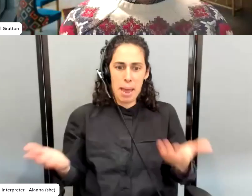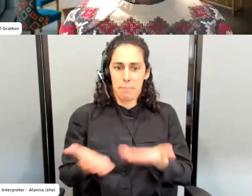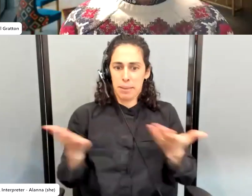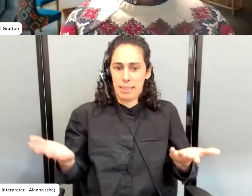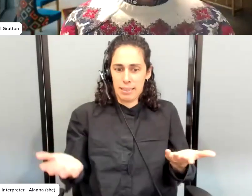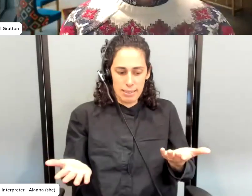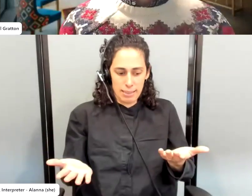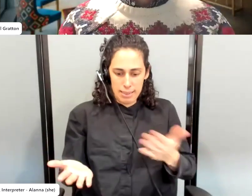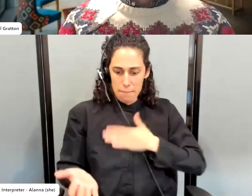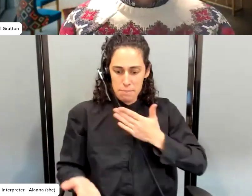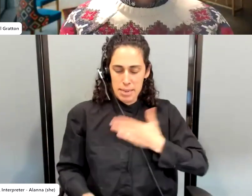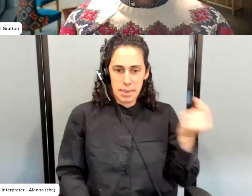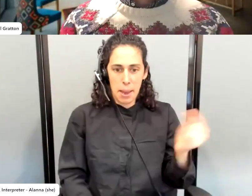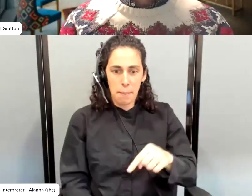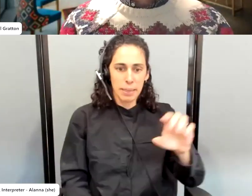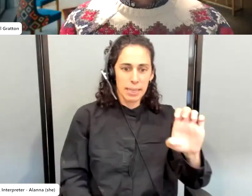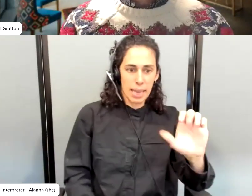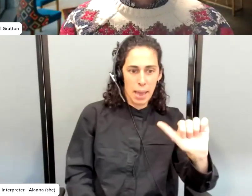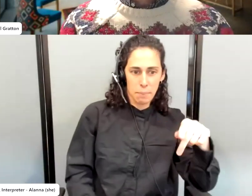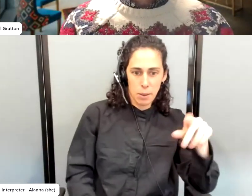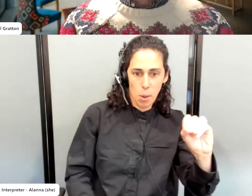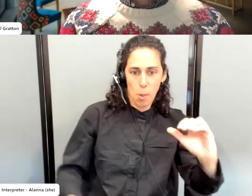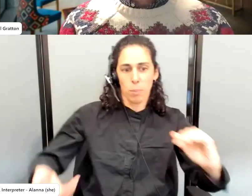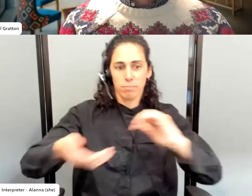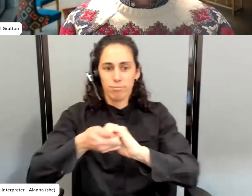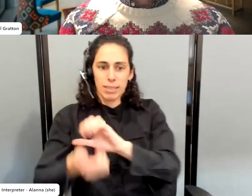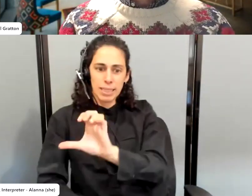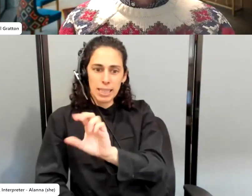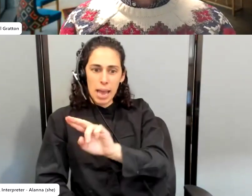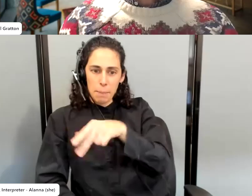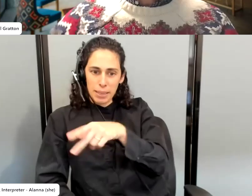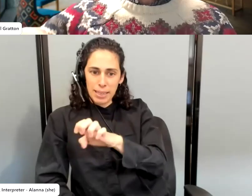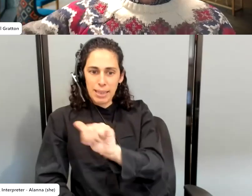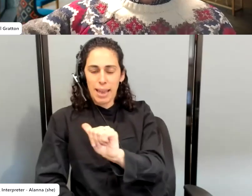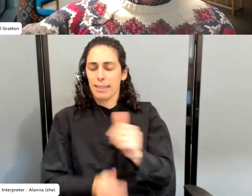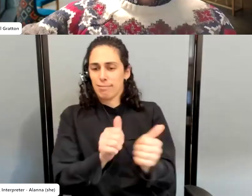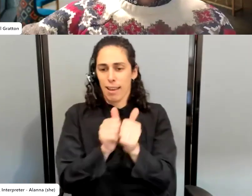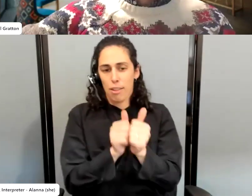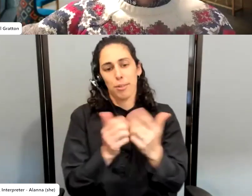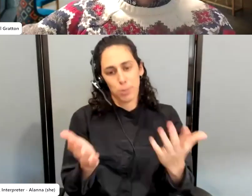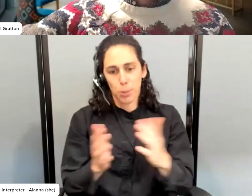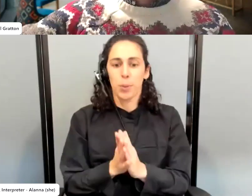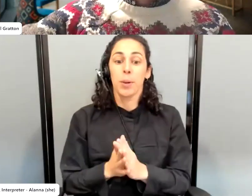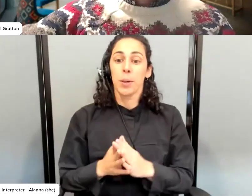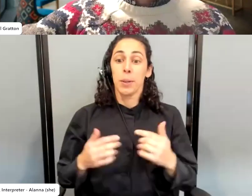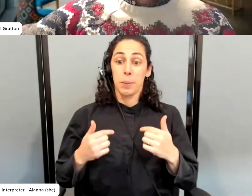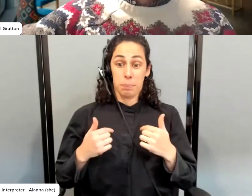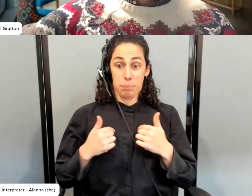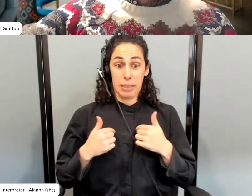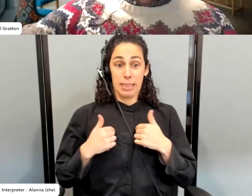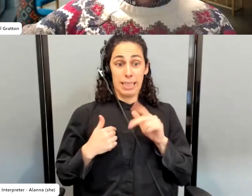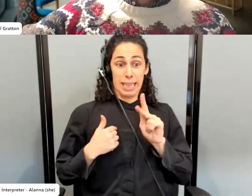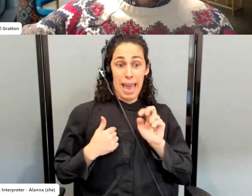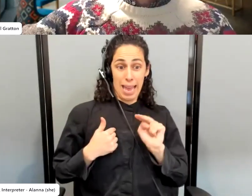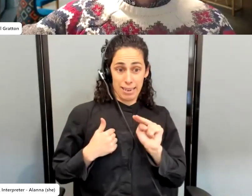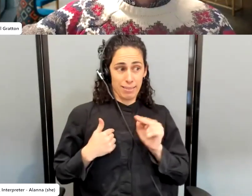think, our third time working together to deliver one of our workshops. My name is Ken, and I'm the general manager here at Connected Canadians. We